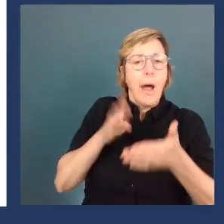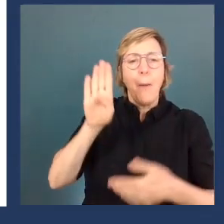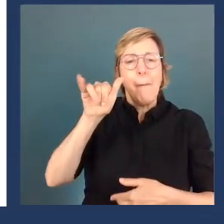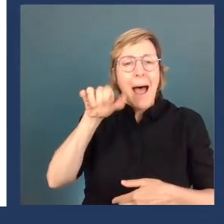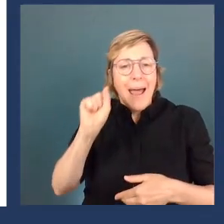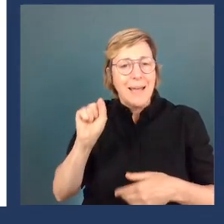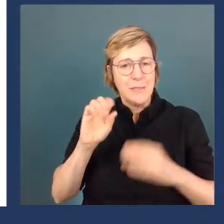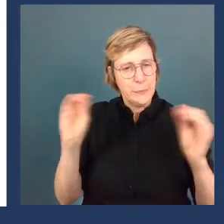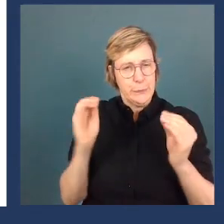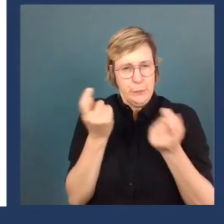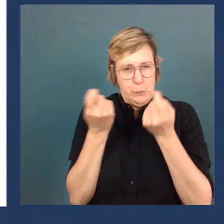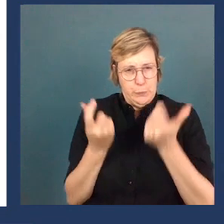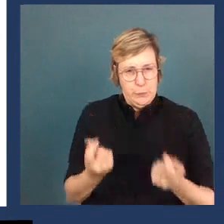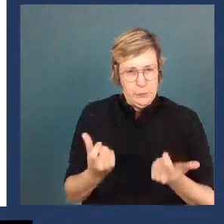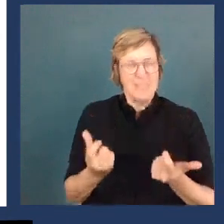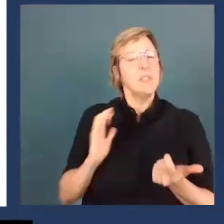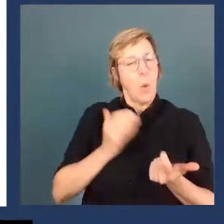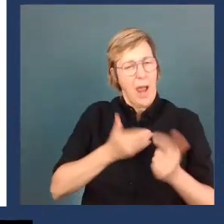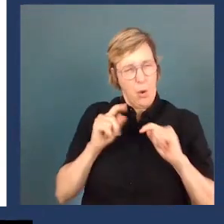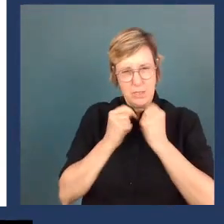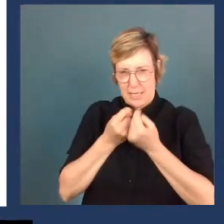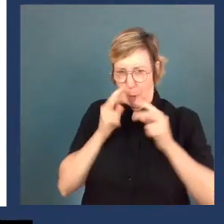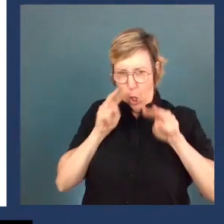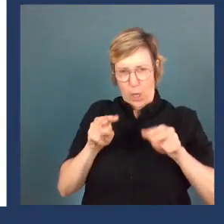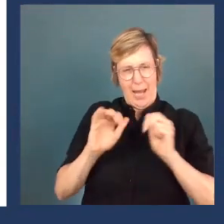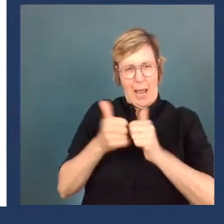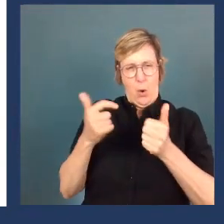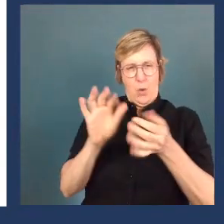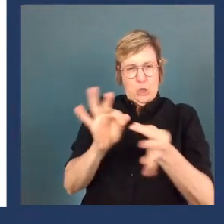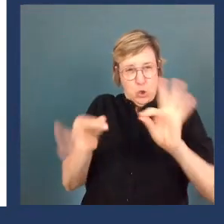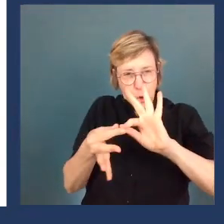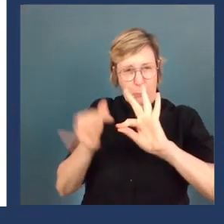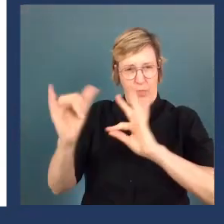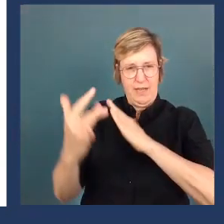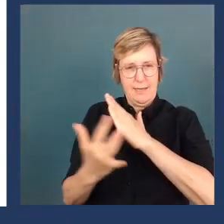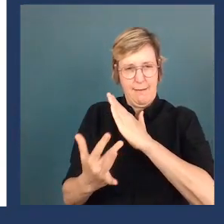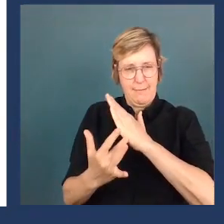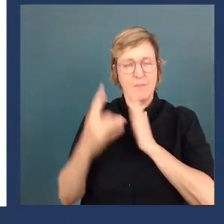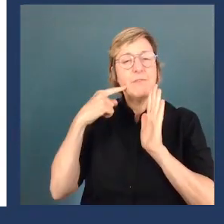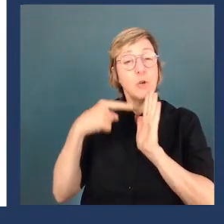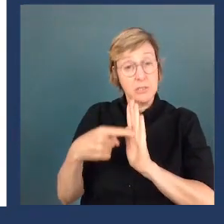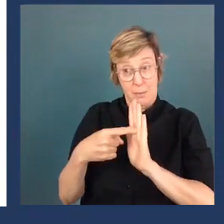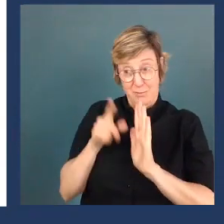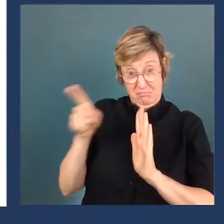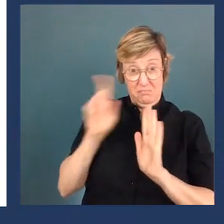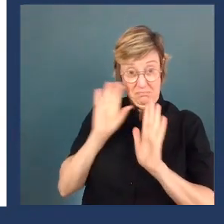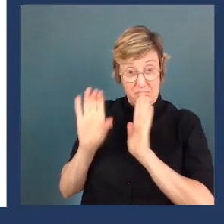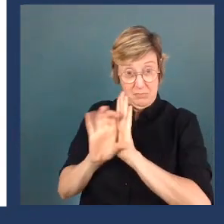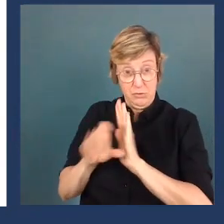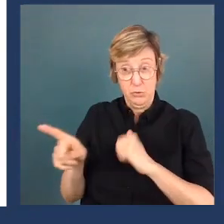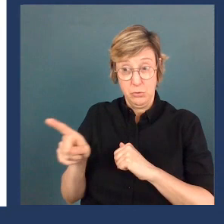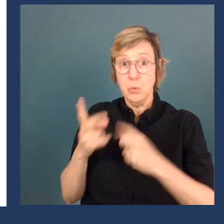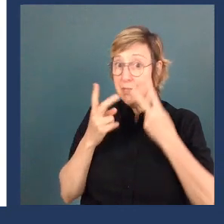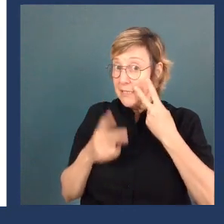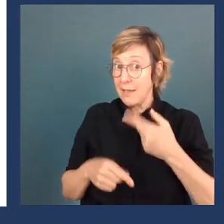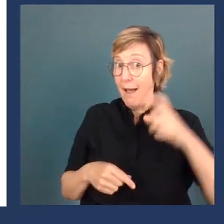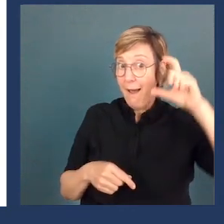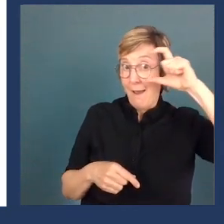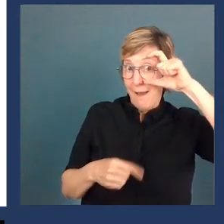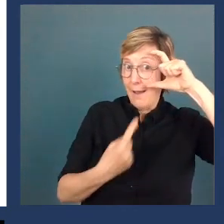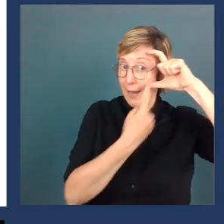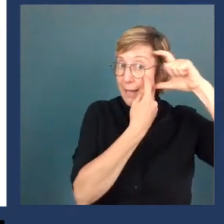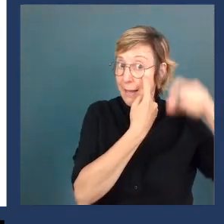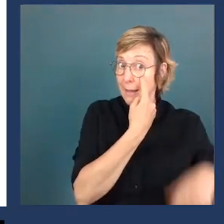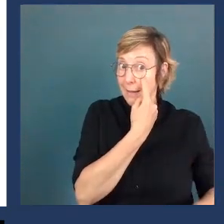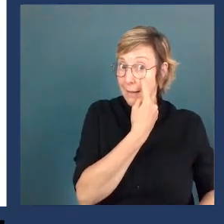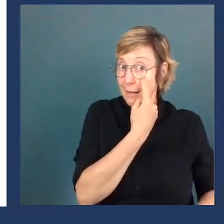been focusing on interpretability as well. So this is an example of how we can interpret what the model is seeing. So in this case, we have an image of an